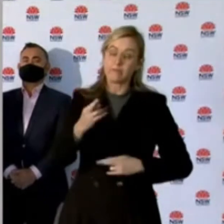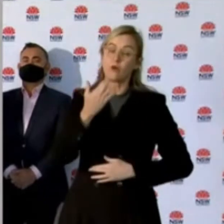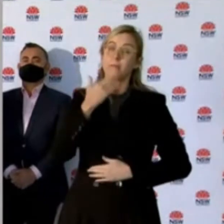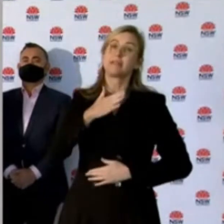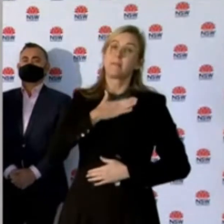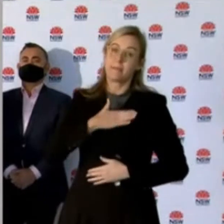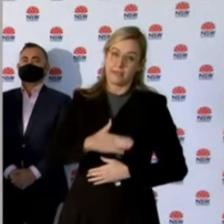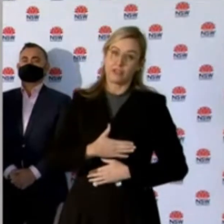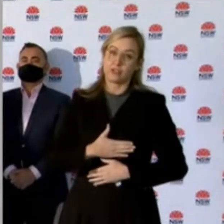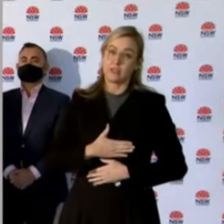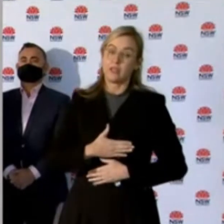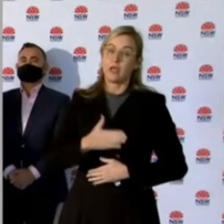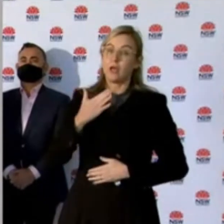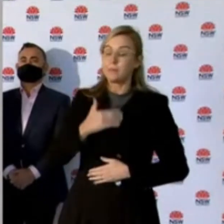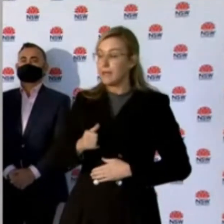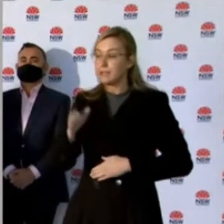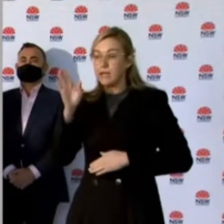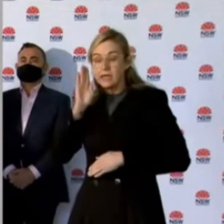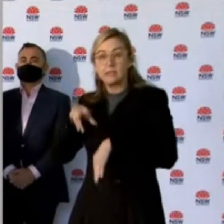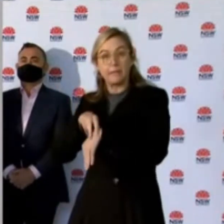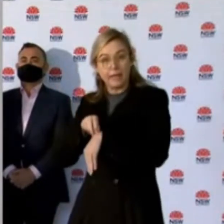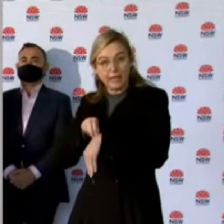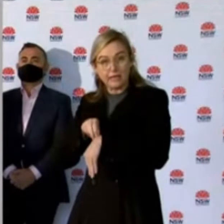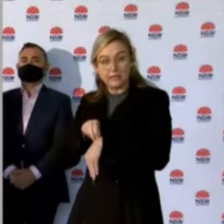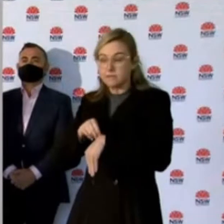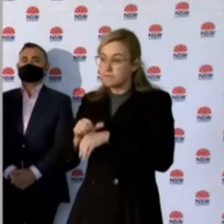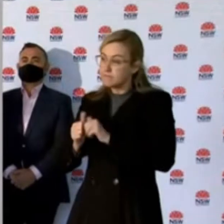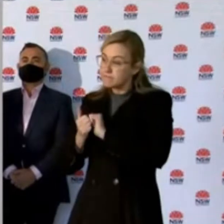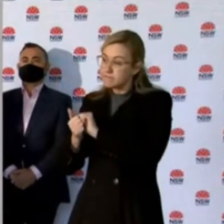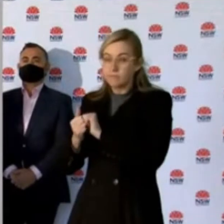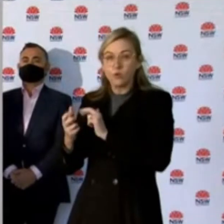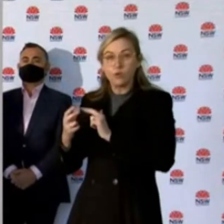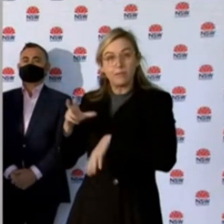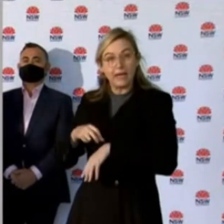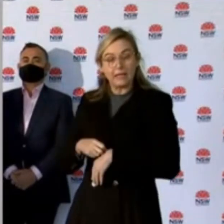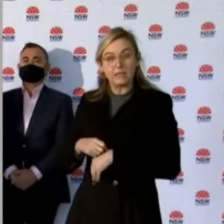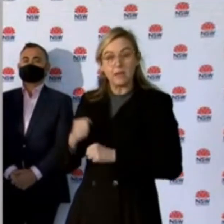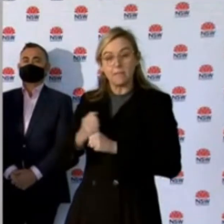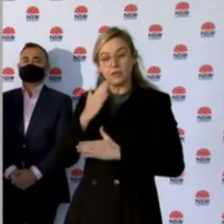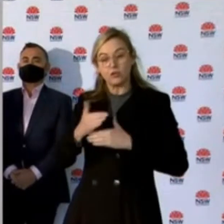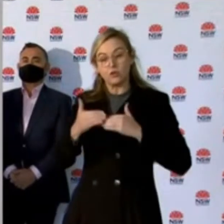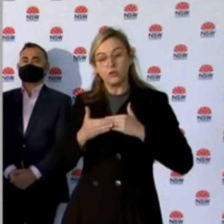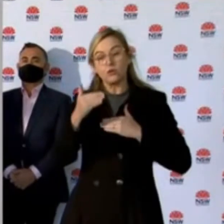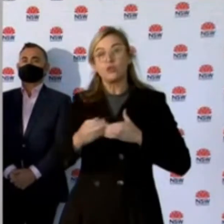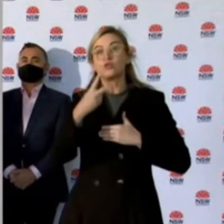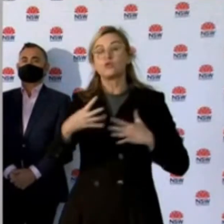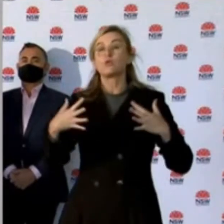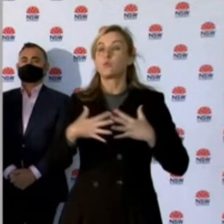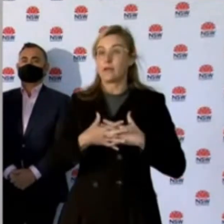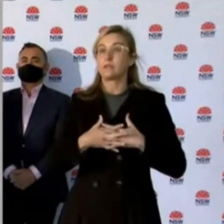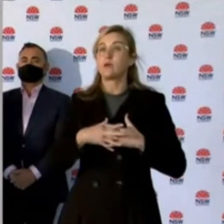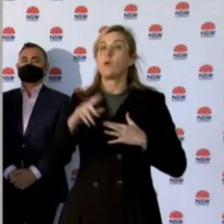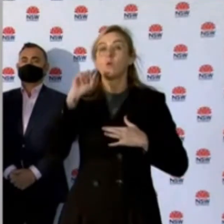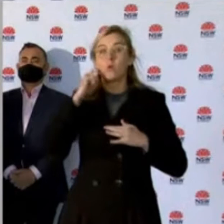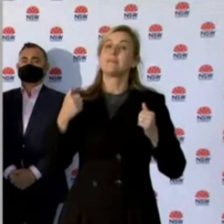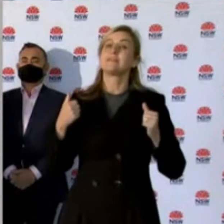they need to work with police in their local areas to make sure that the next 2 weeks is as profitable as possible